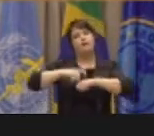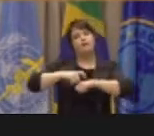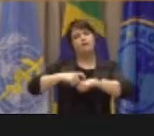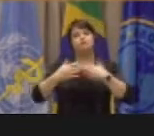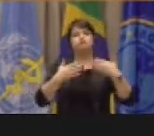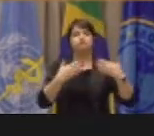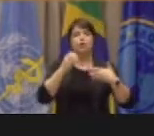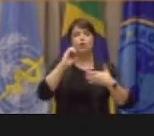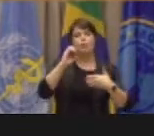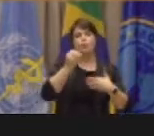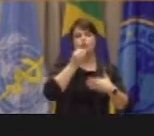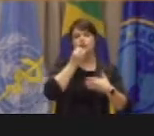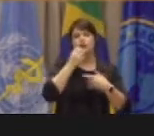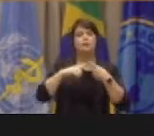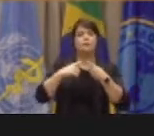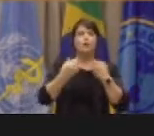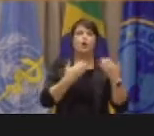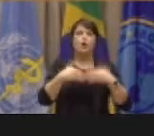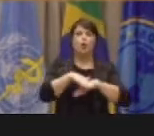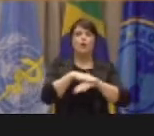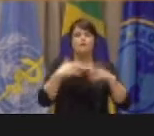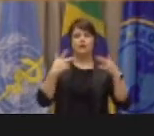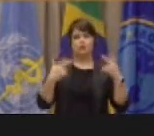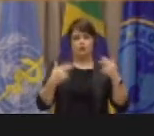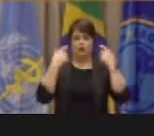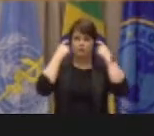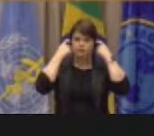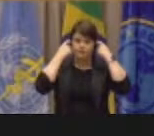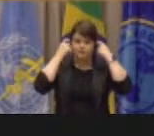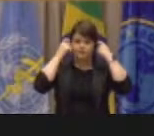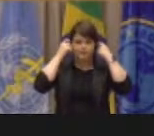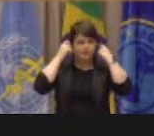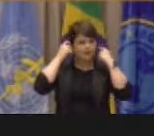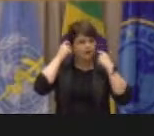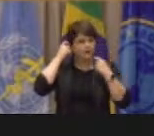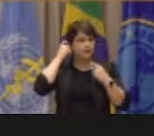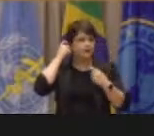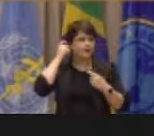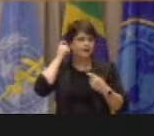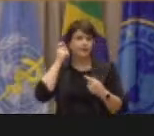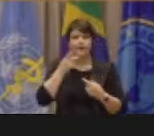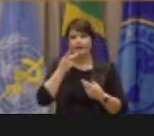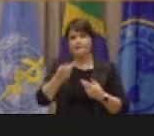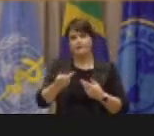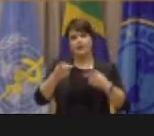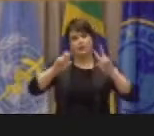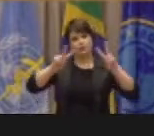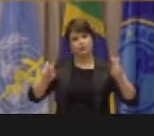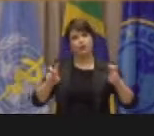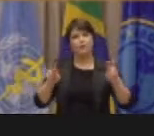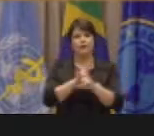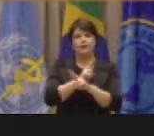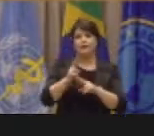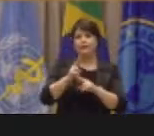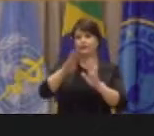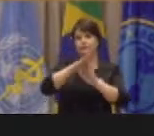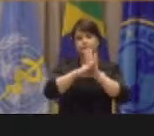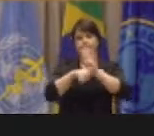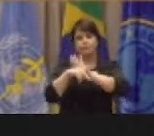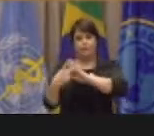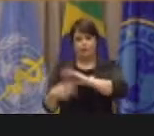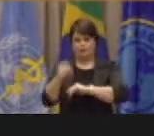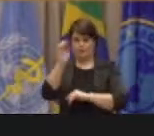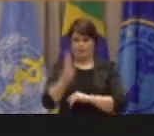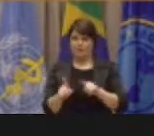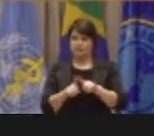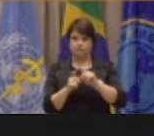have the opportunity for questions related to this initiative, and I would like to highlight in this way